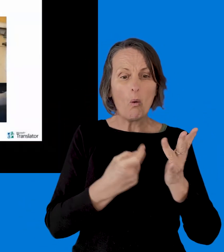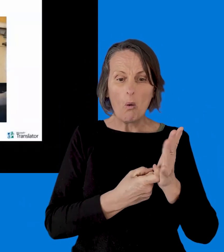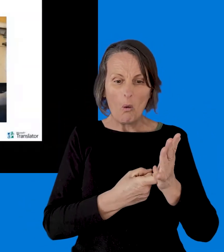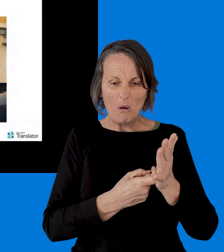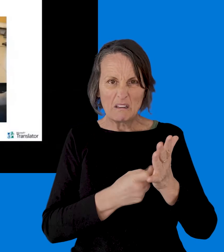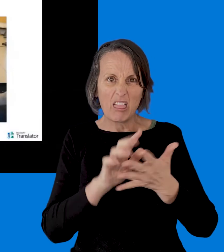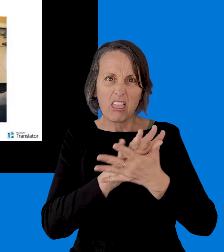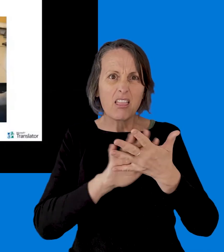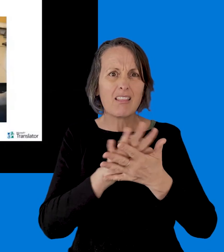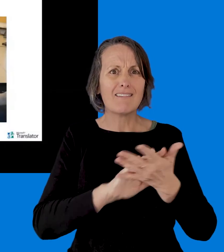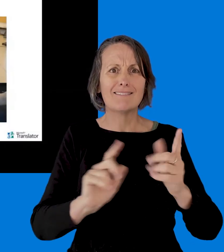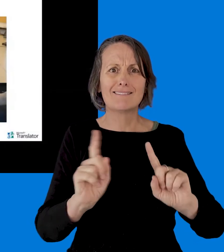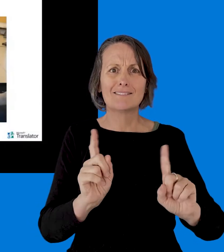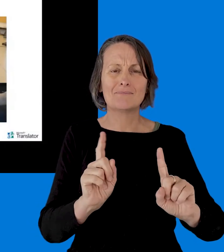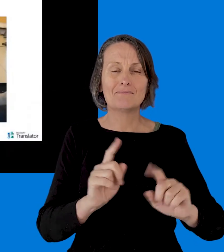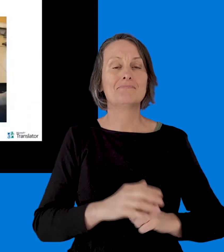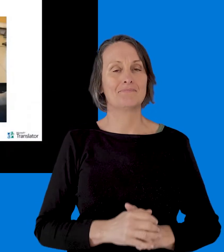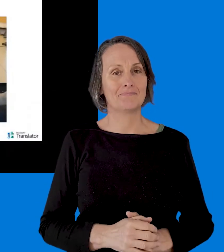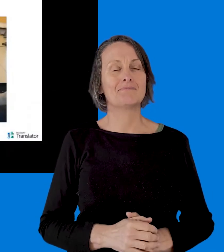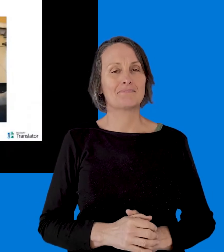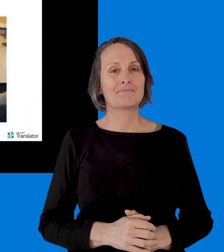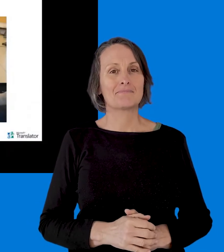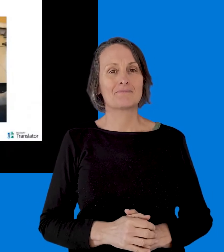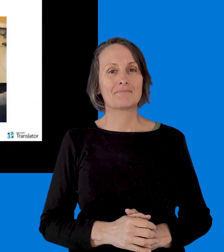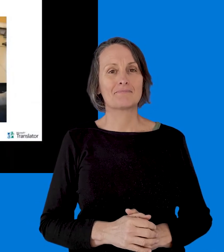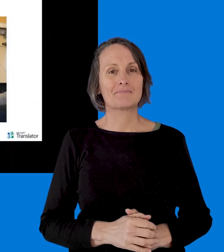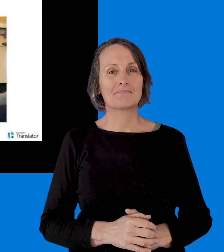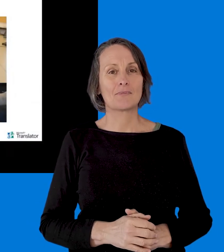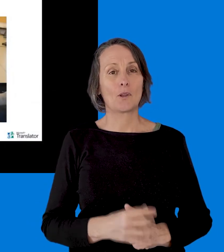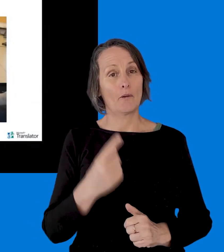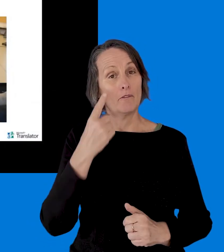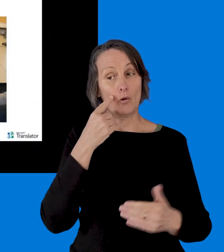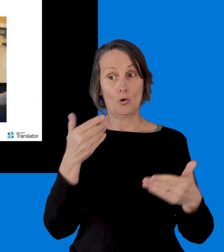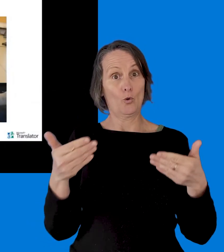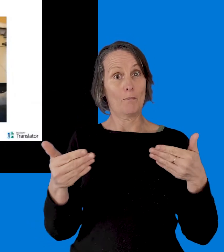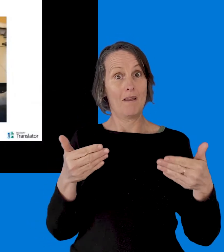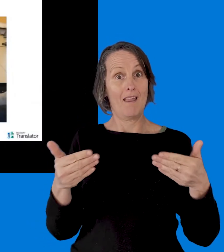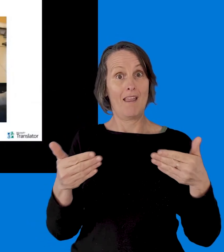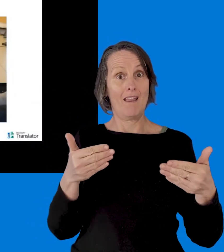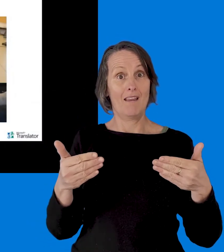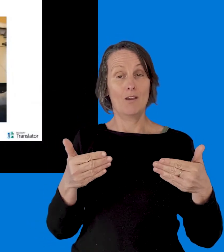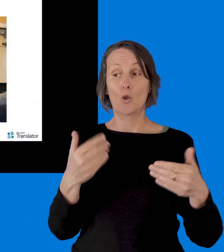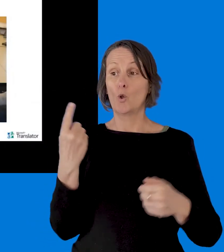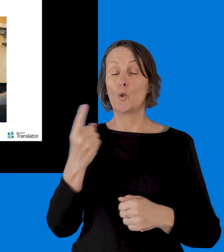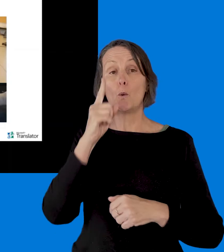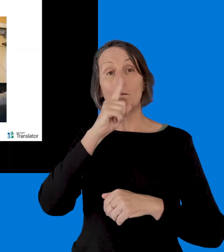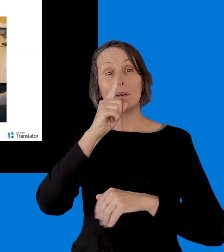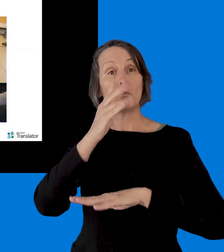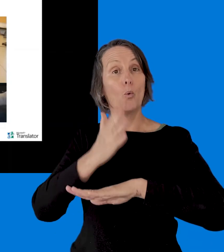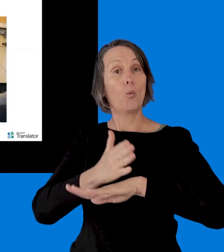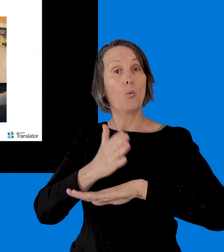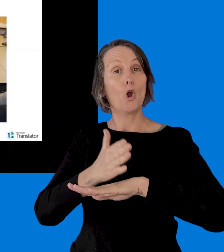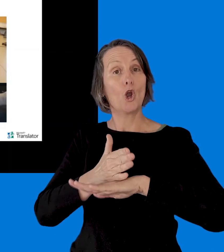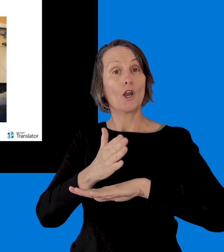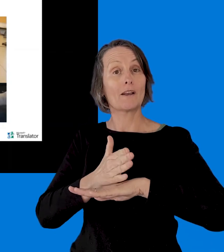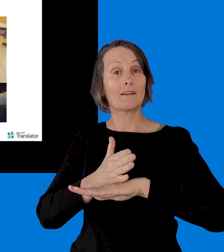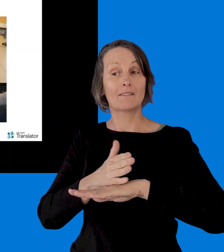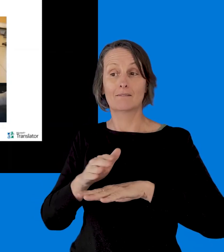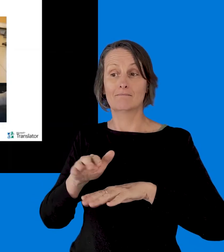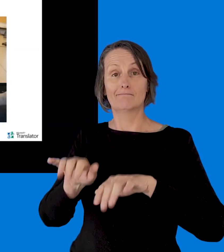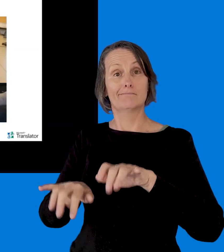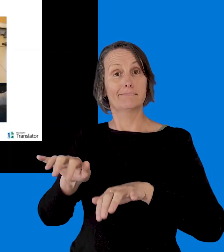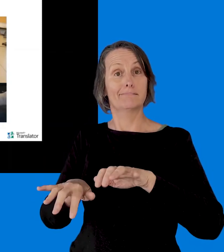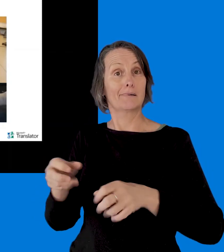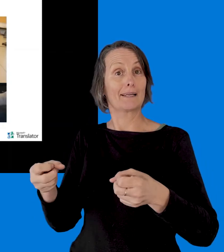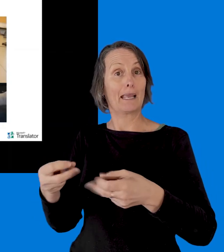found is by measuring people who caption for a living versus our device, there are differences